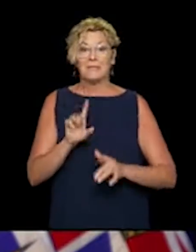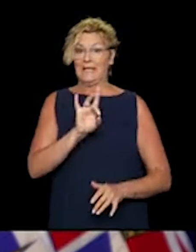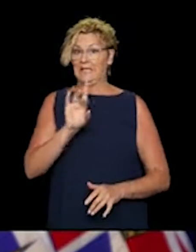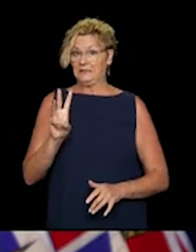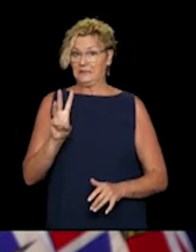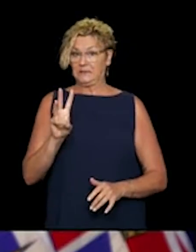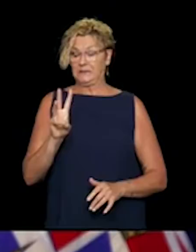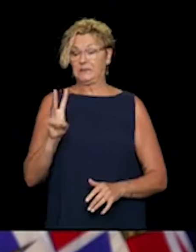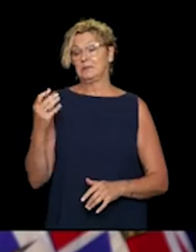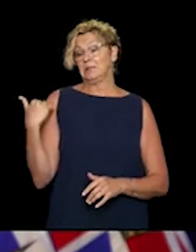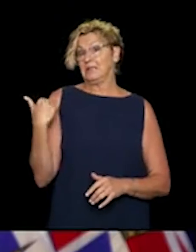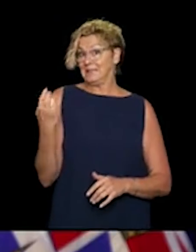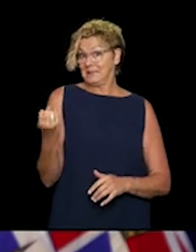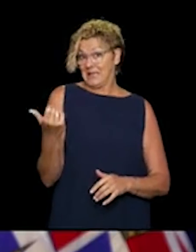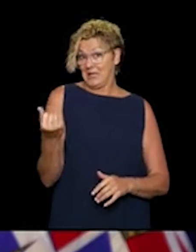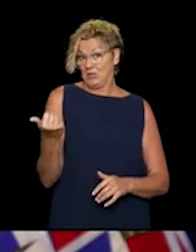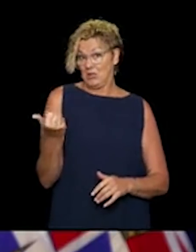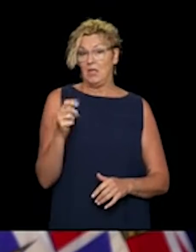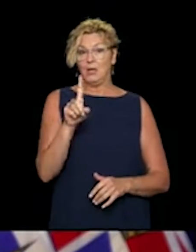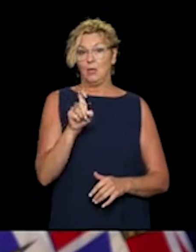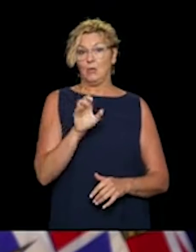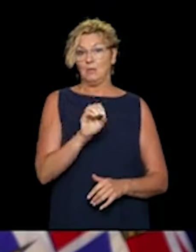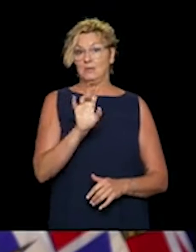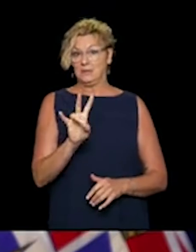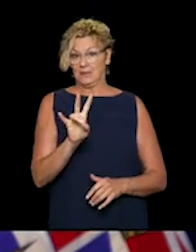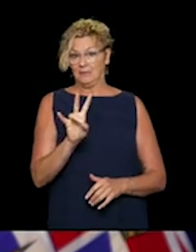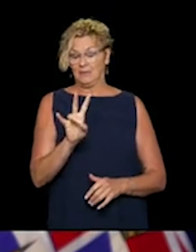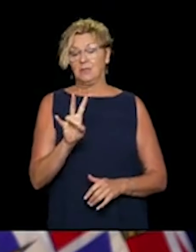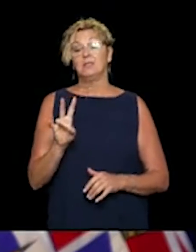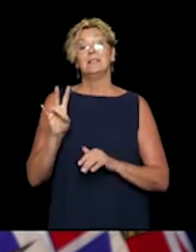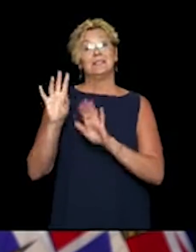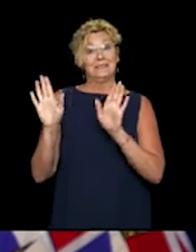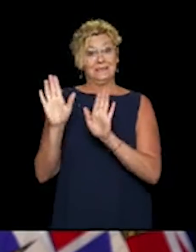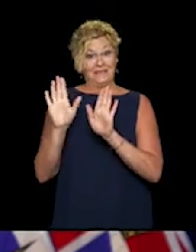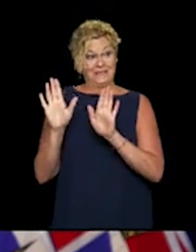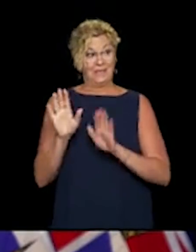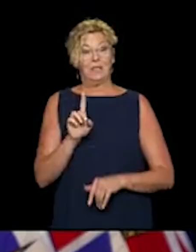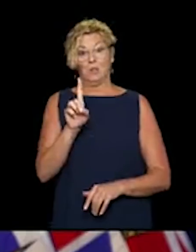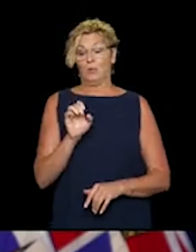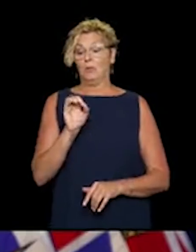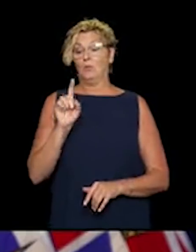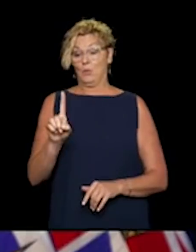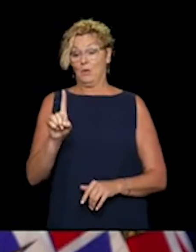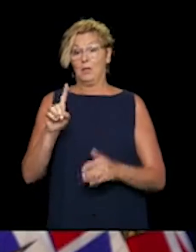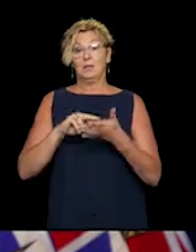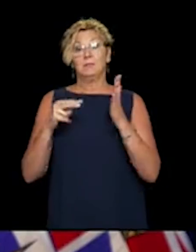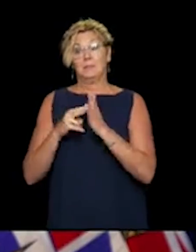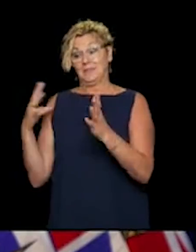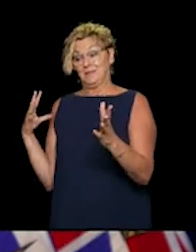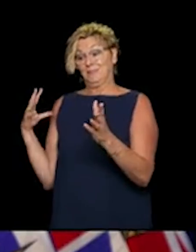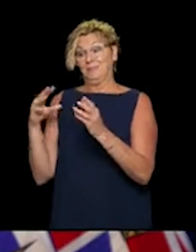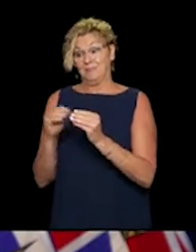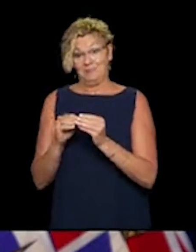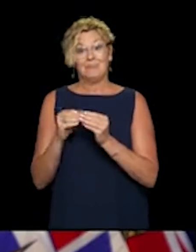cases diagnosed. From Saturday to Sunday, 107 new cases, and from Sunday to today, 101